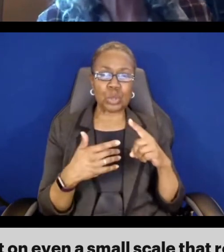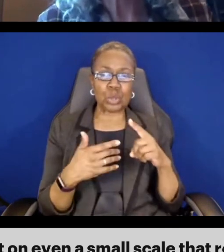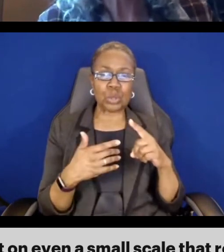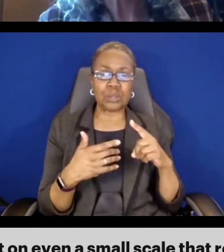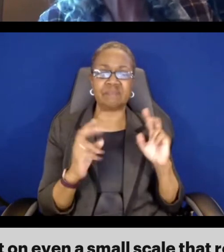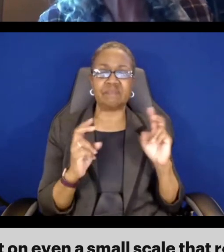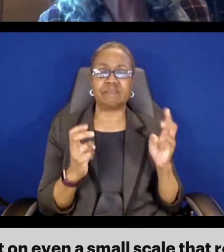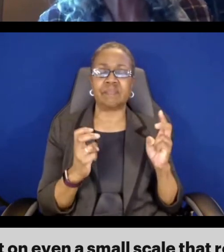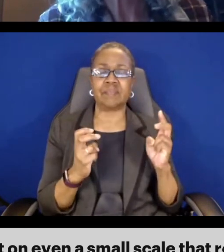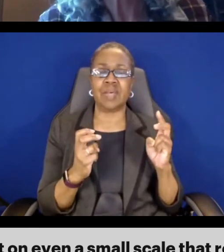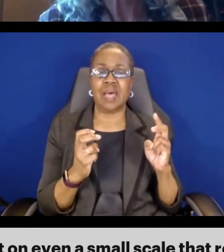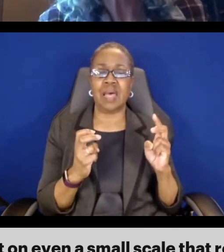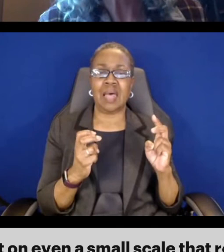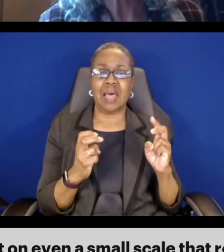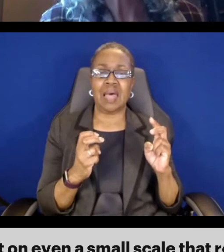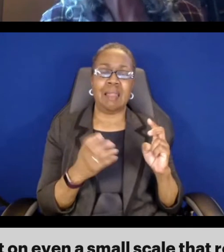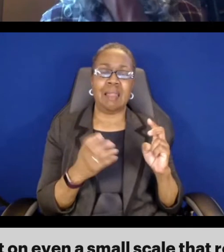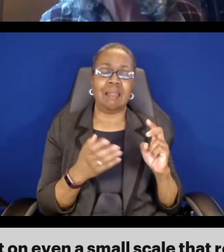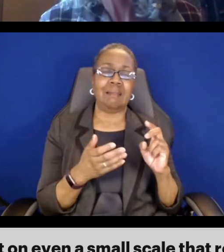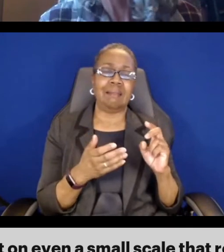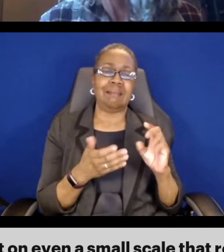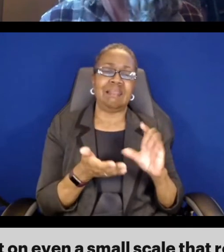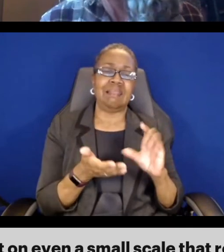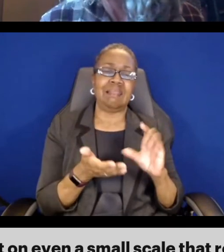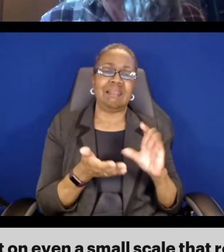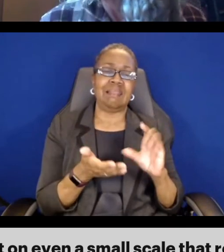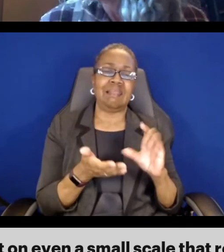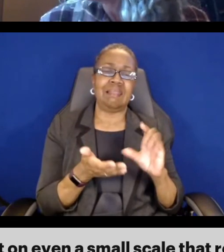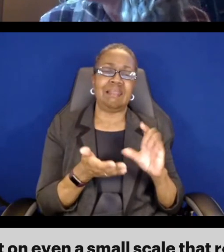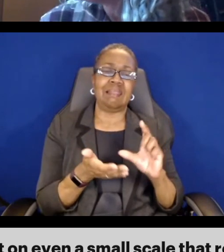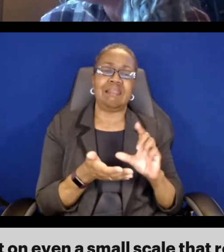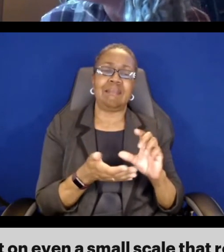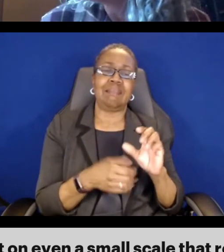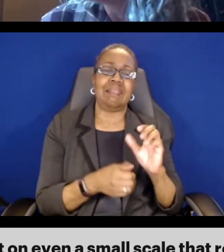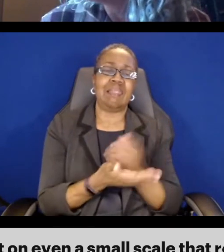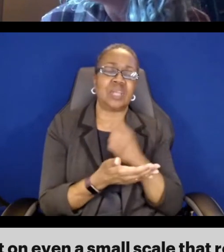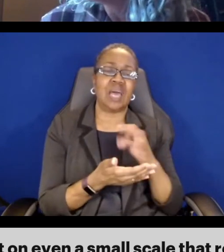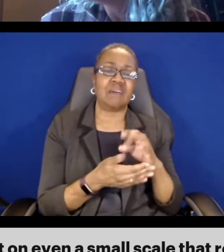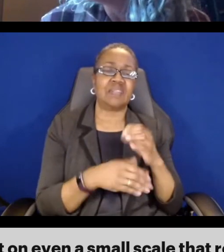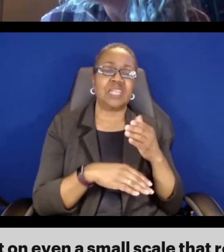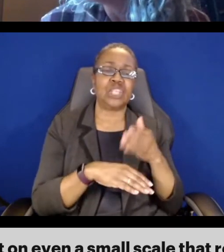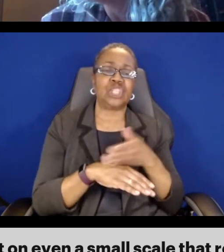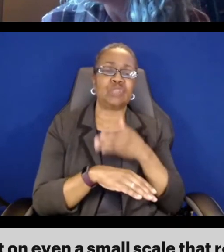this gentrification critique to try to,